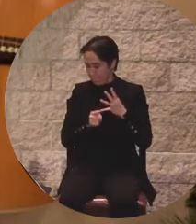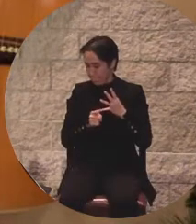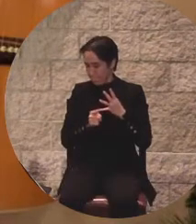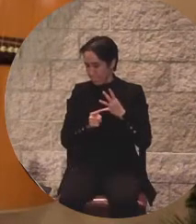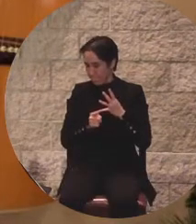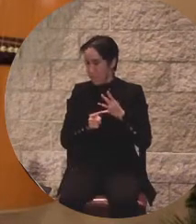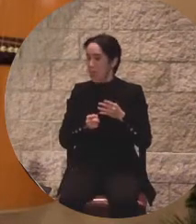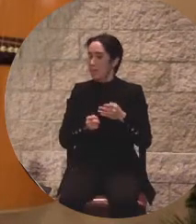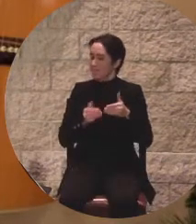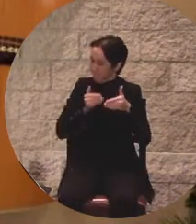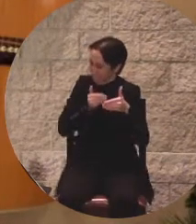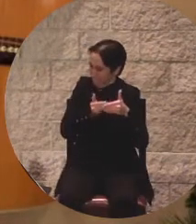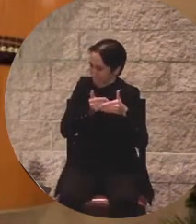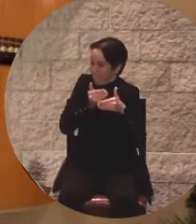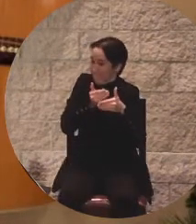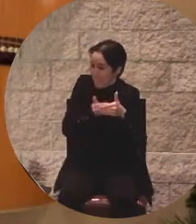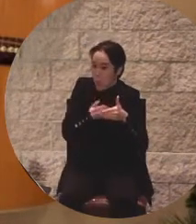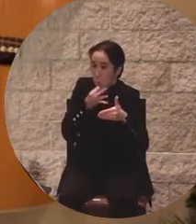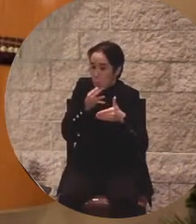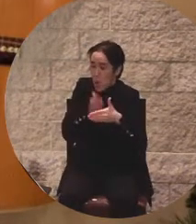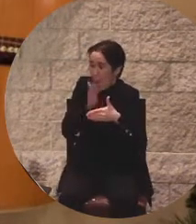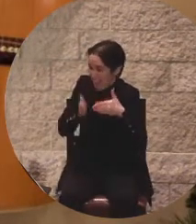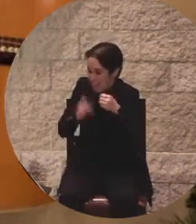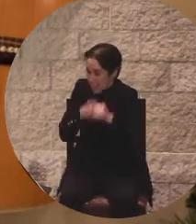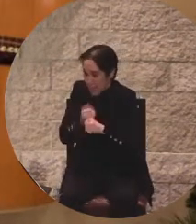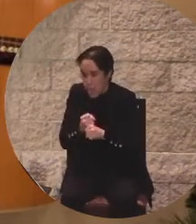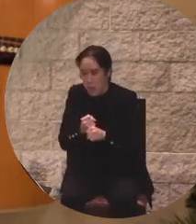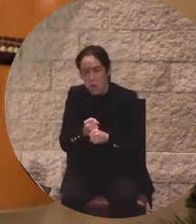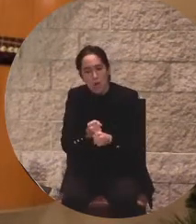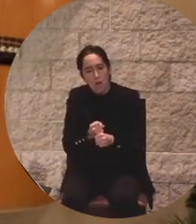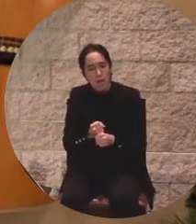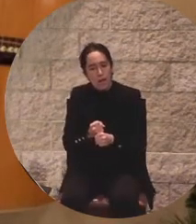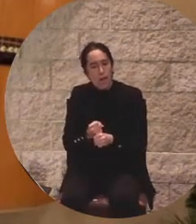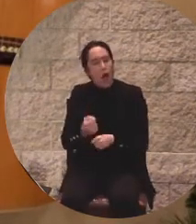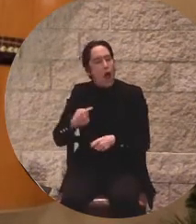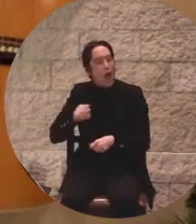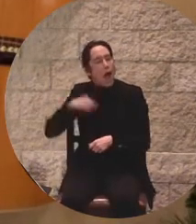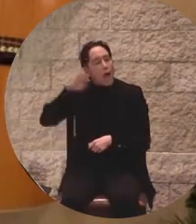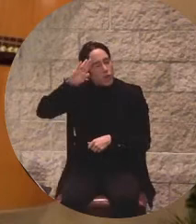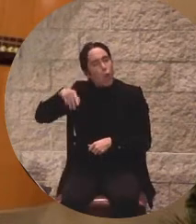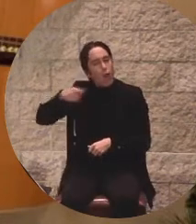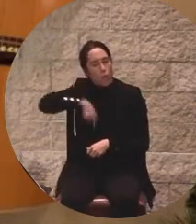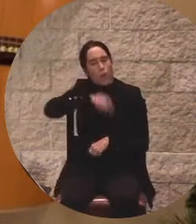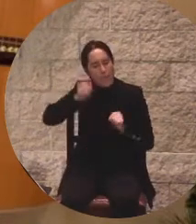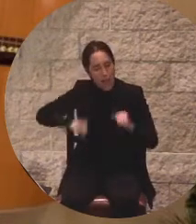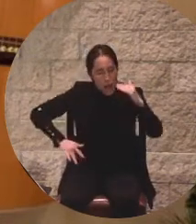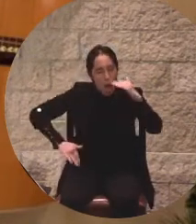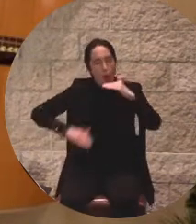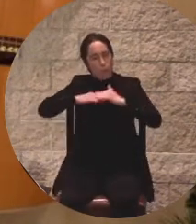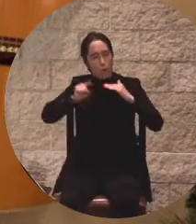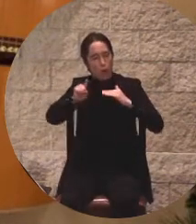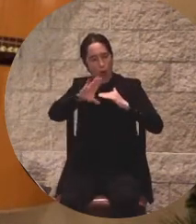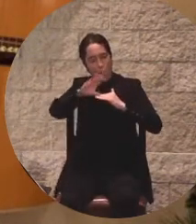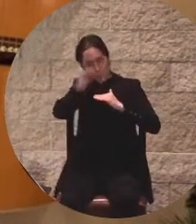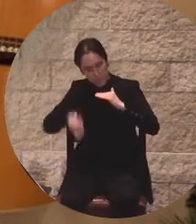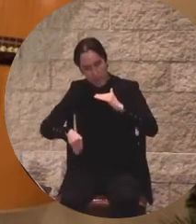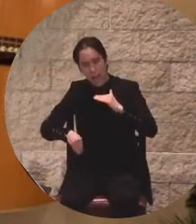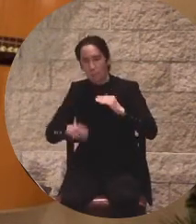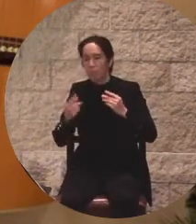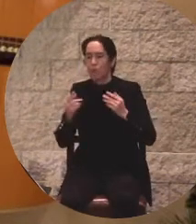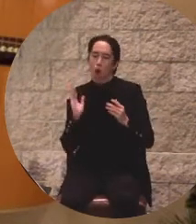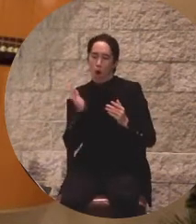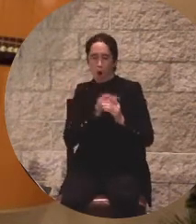stretch. Together 100%, I know that we can reach our goal. And so I say, let's do